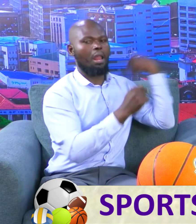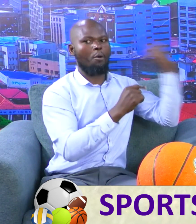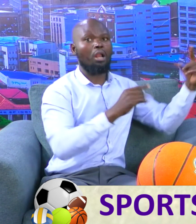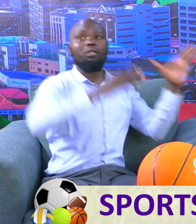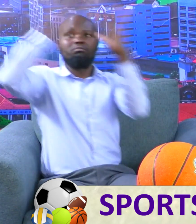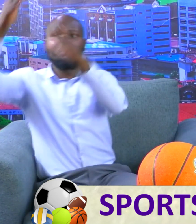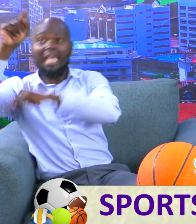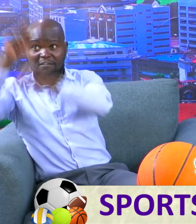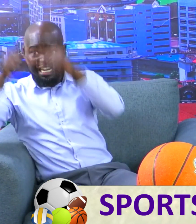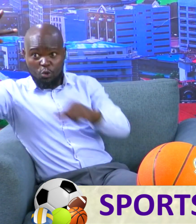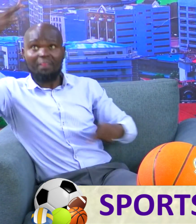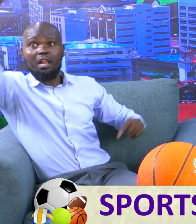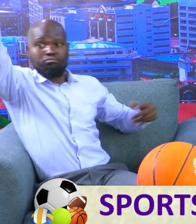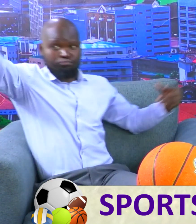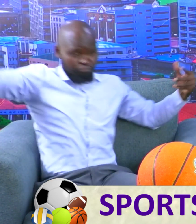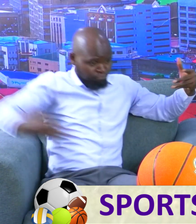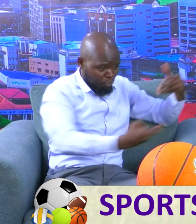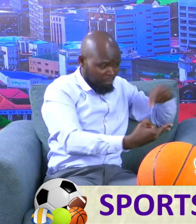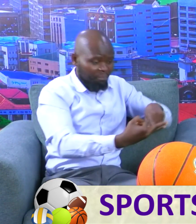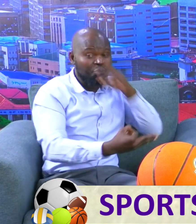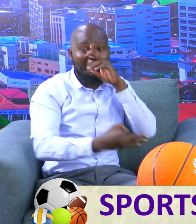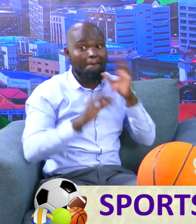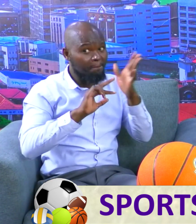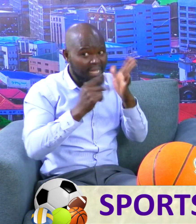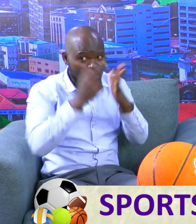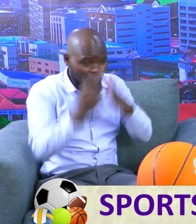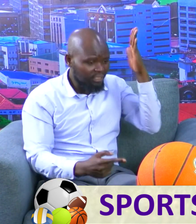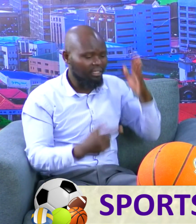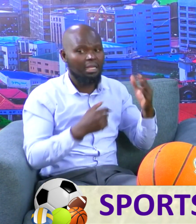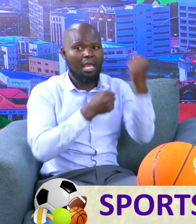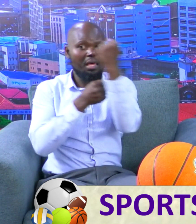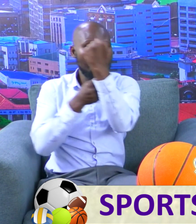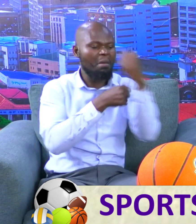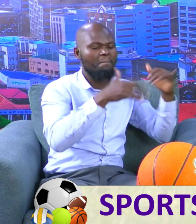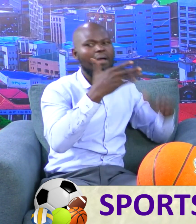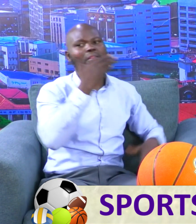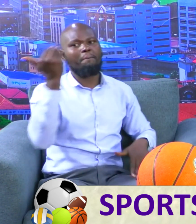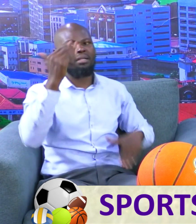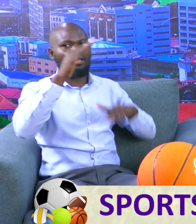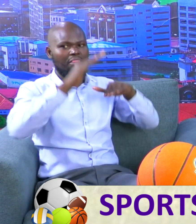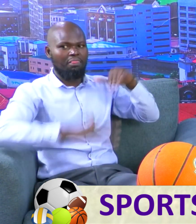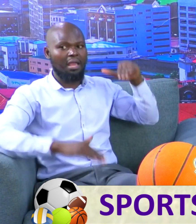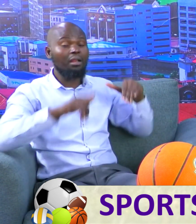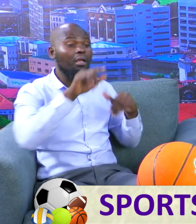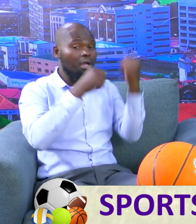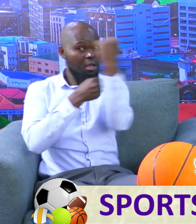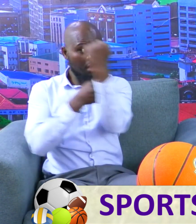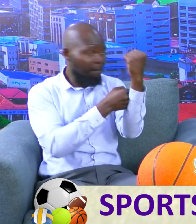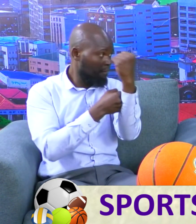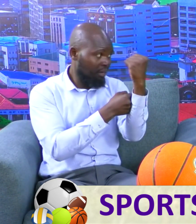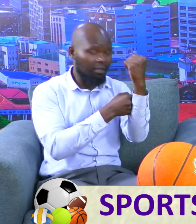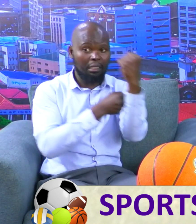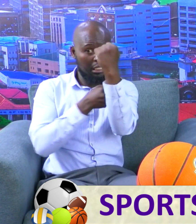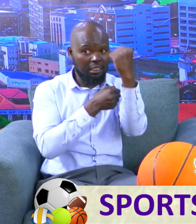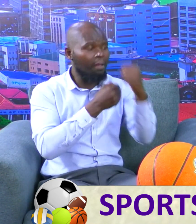so you've talked about the teams that have been promoted. Yes. It means that they were